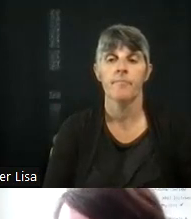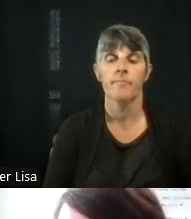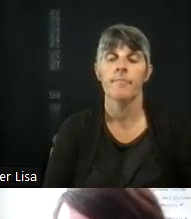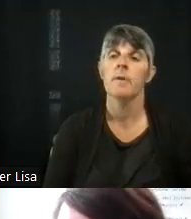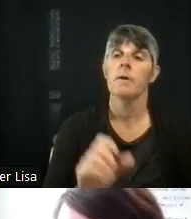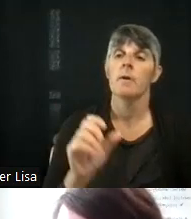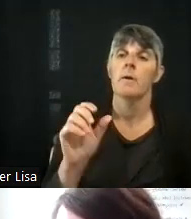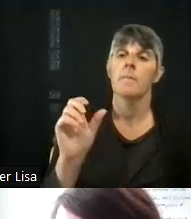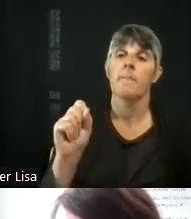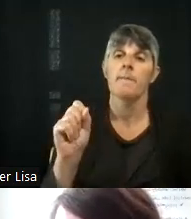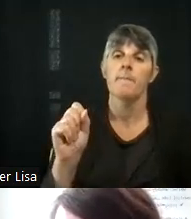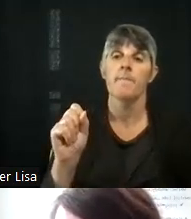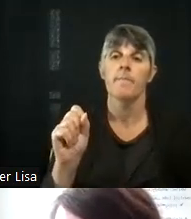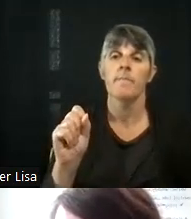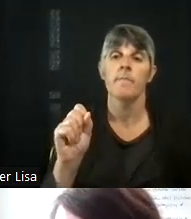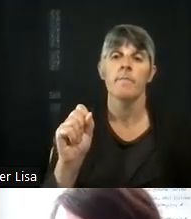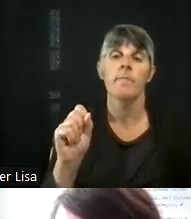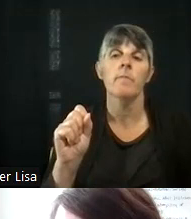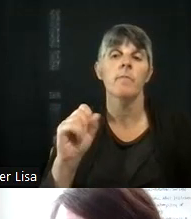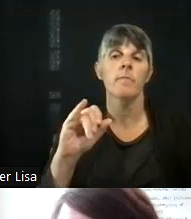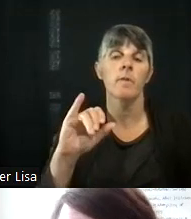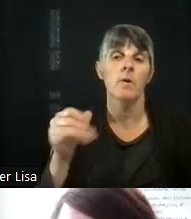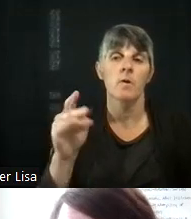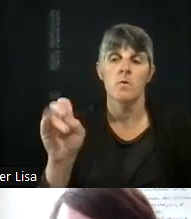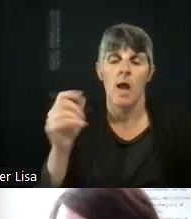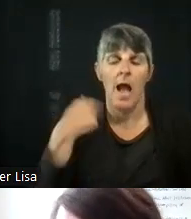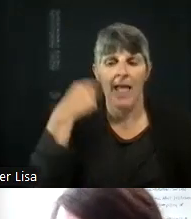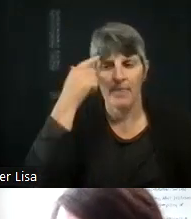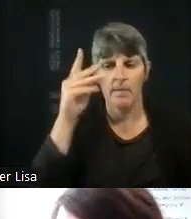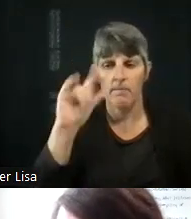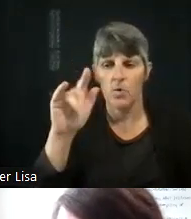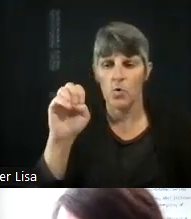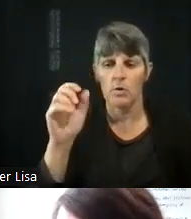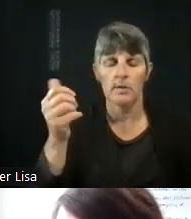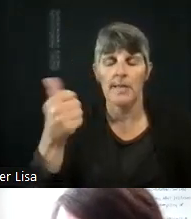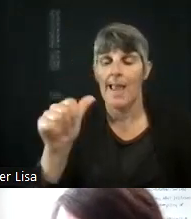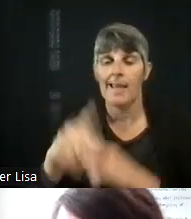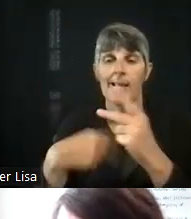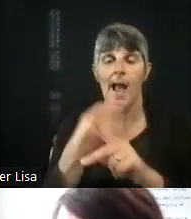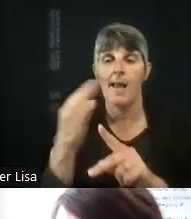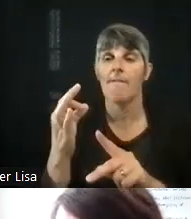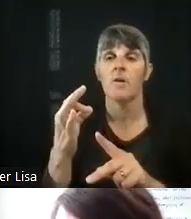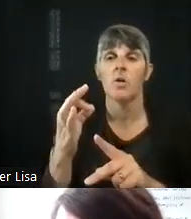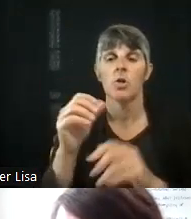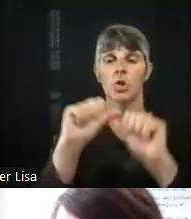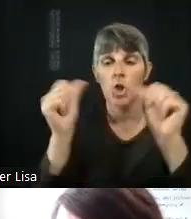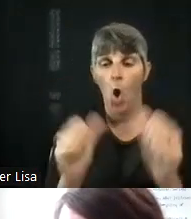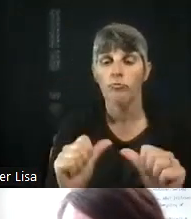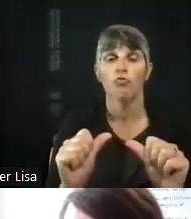Yeah, I would agree. I think other than murals, I think if you're talking about any kind of